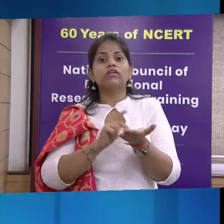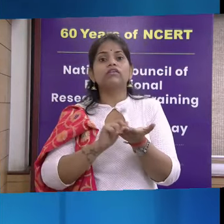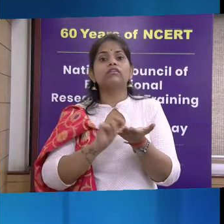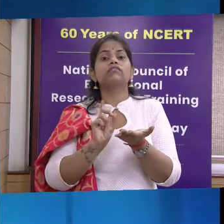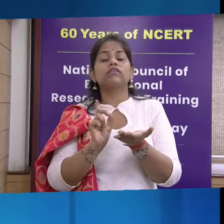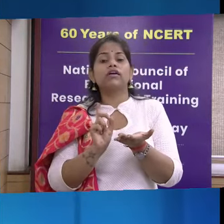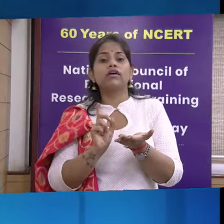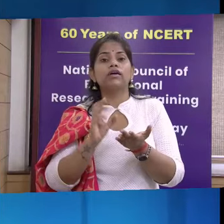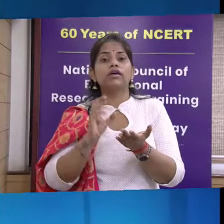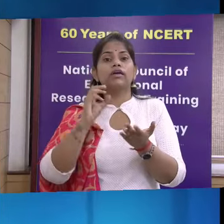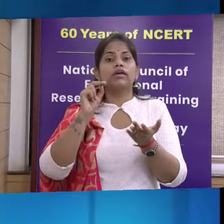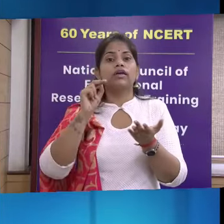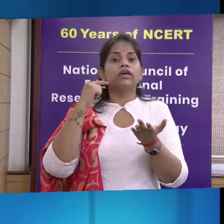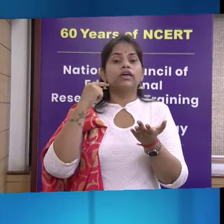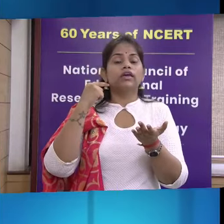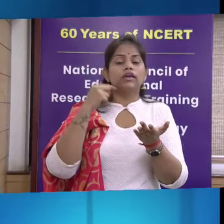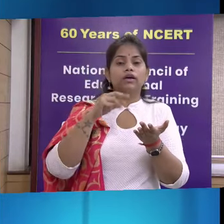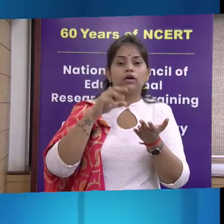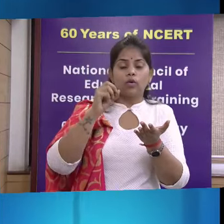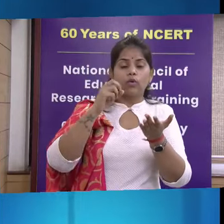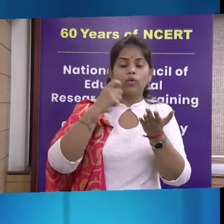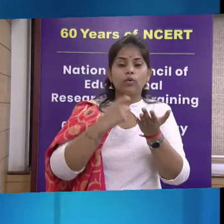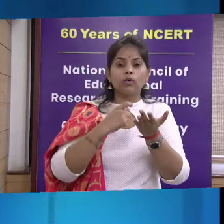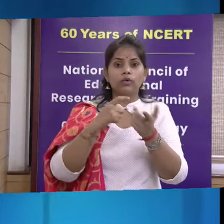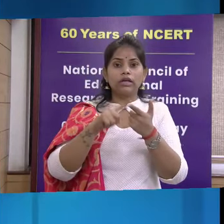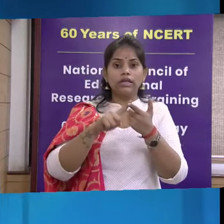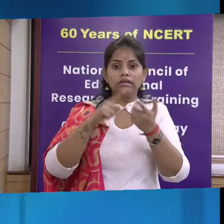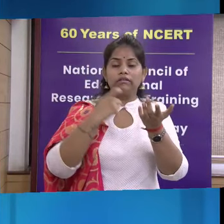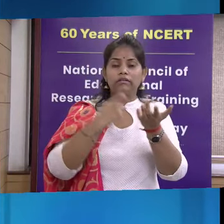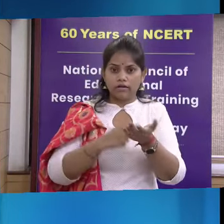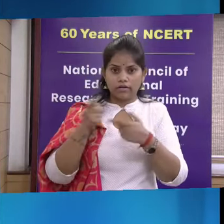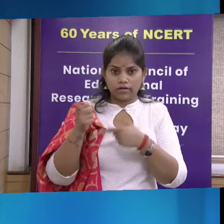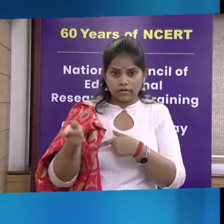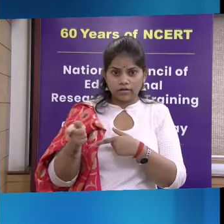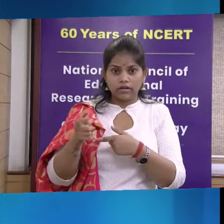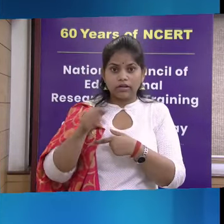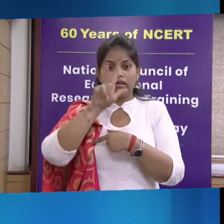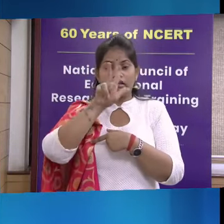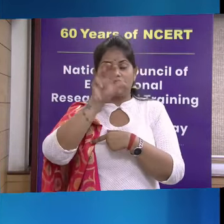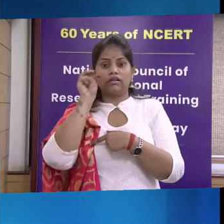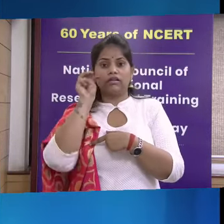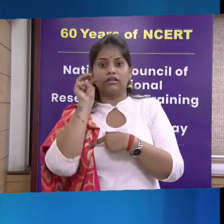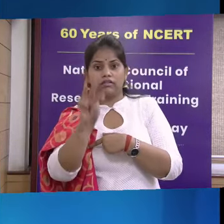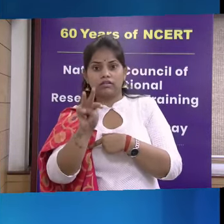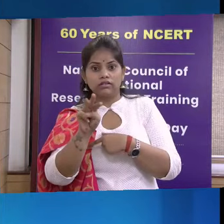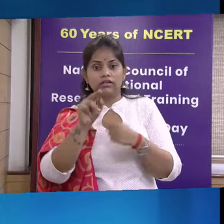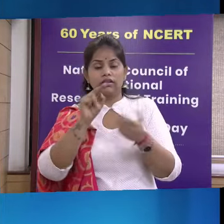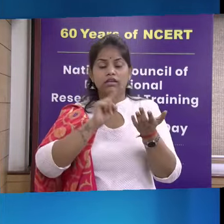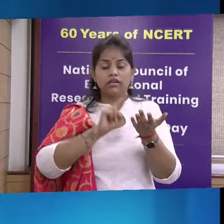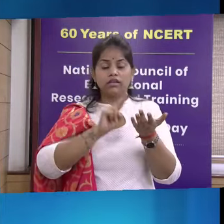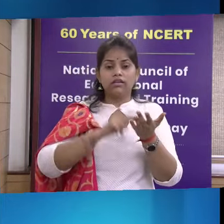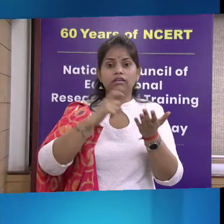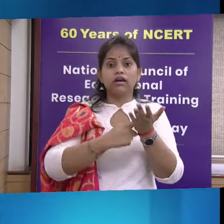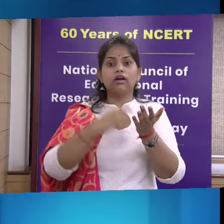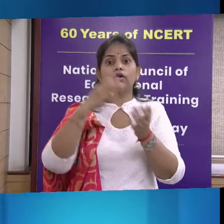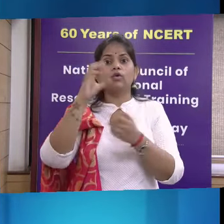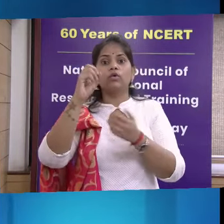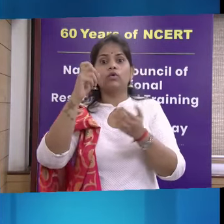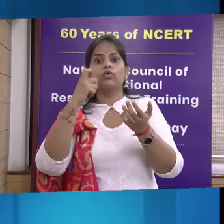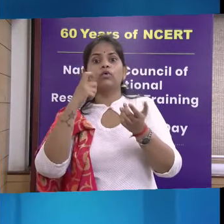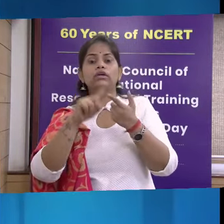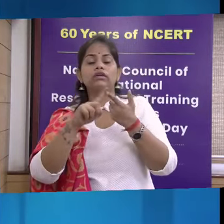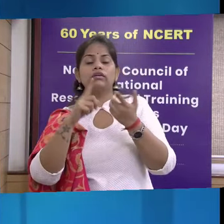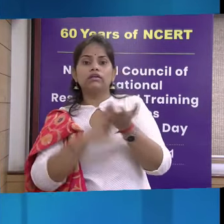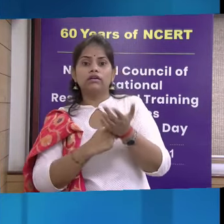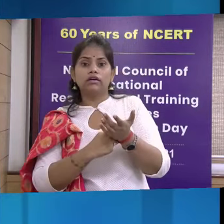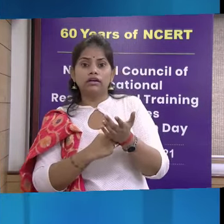NROER. About 8,000 e-contents are available on NROER. E-Pathshala and